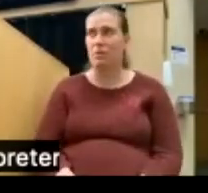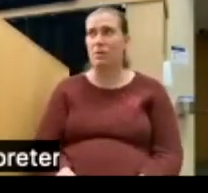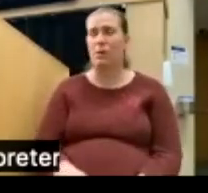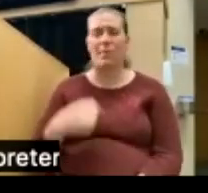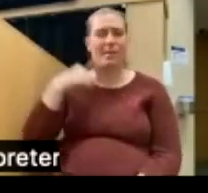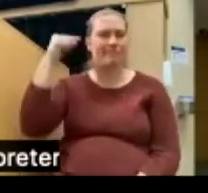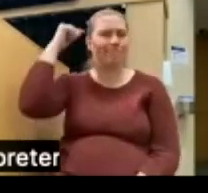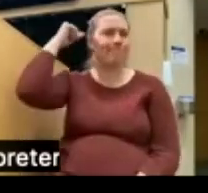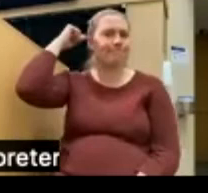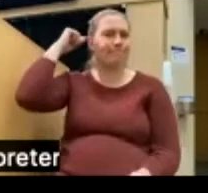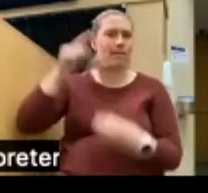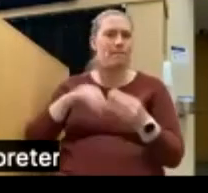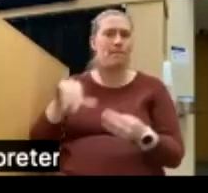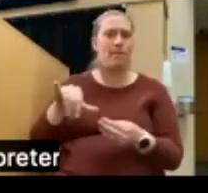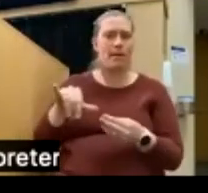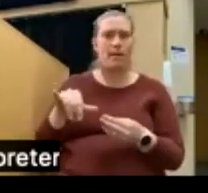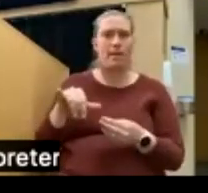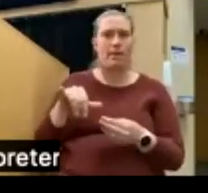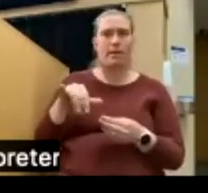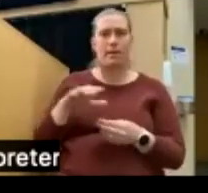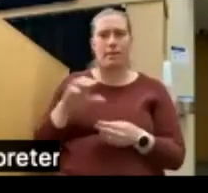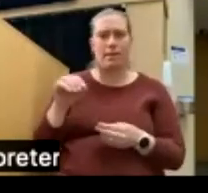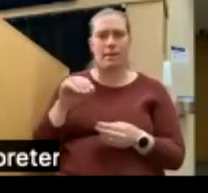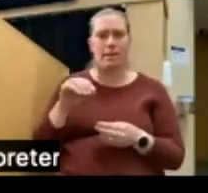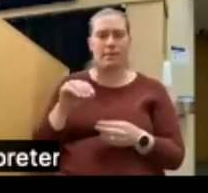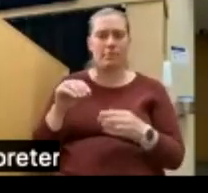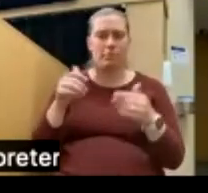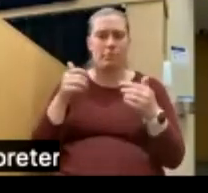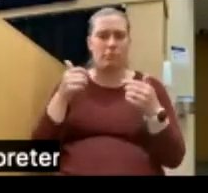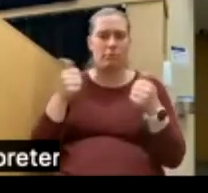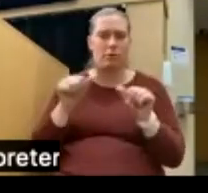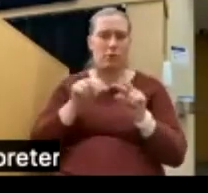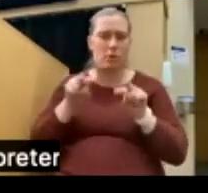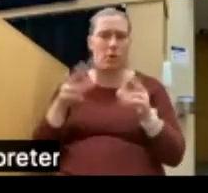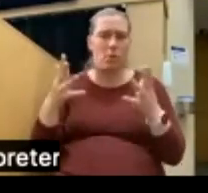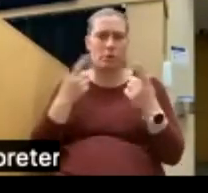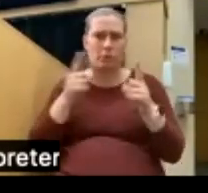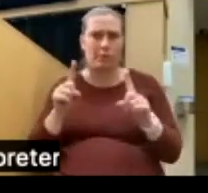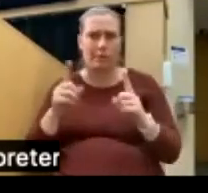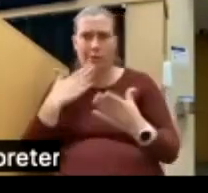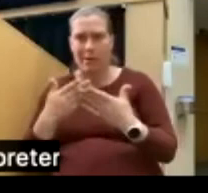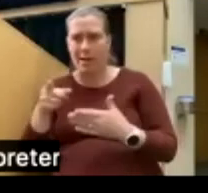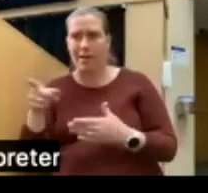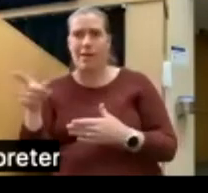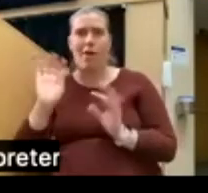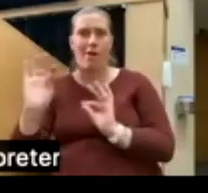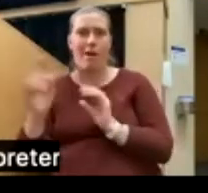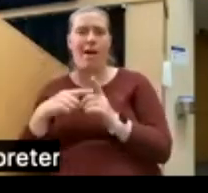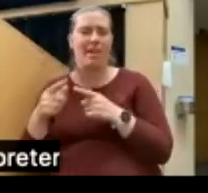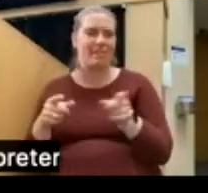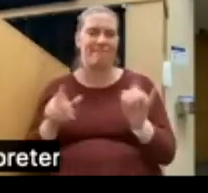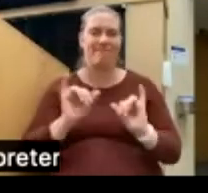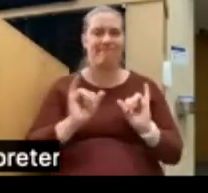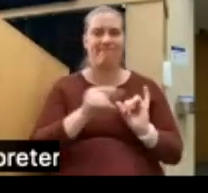that and looking at sort of what's working, using appreciative inquiry to look at what's working well, areas that we can't, that maybe we need to